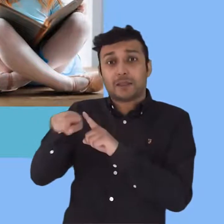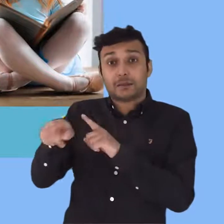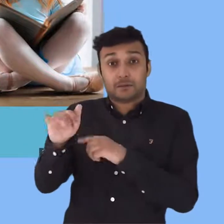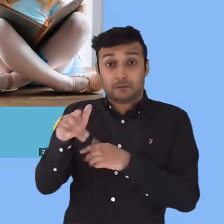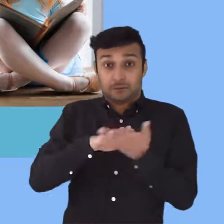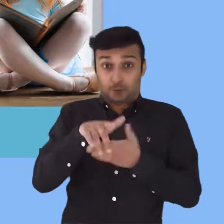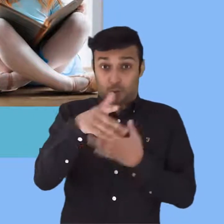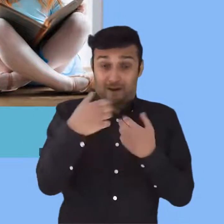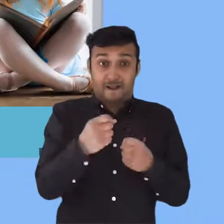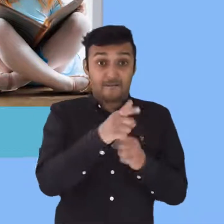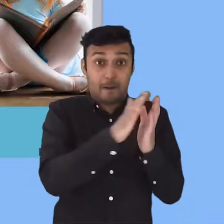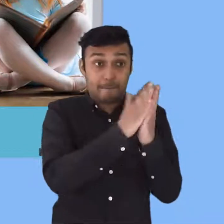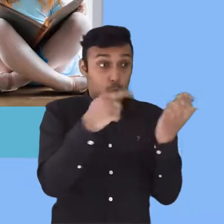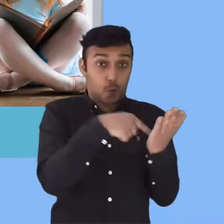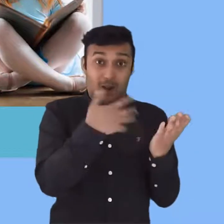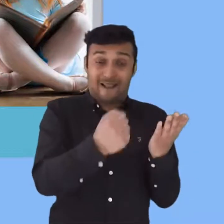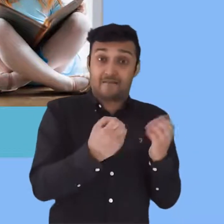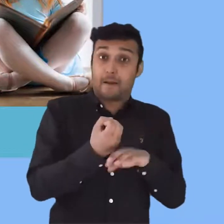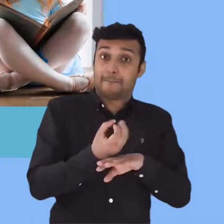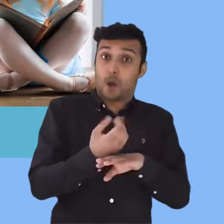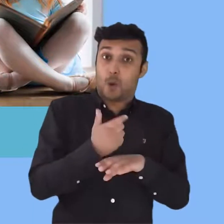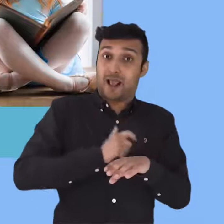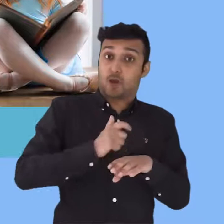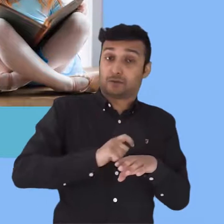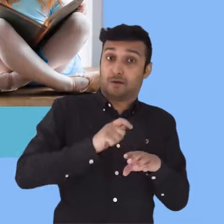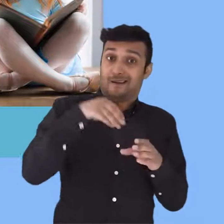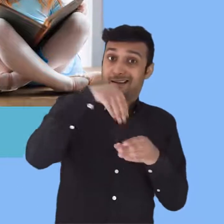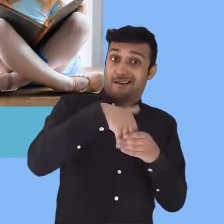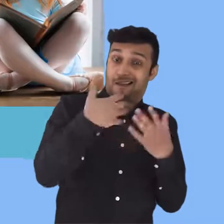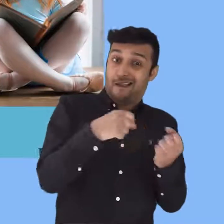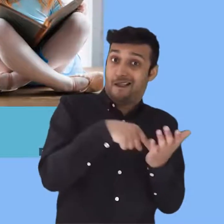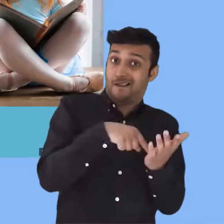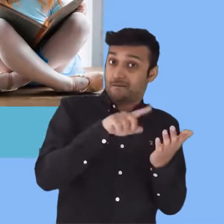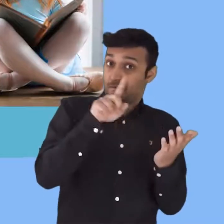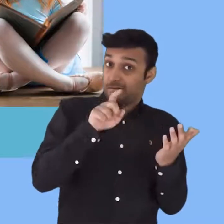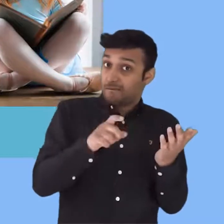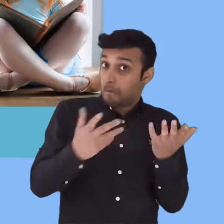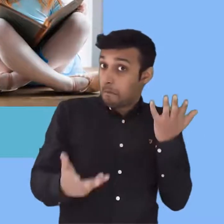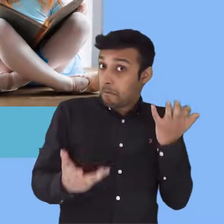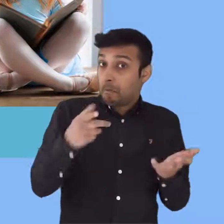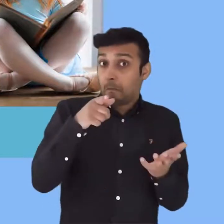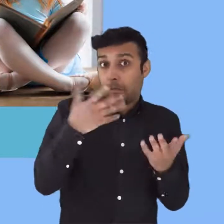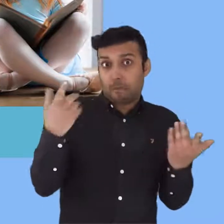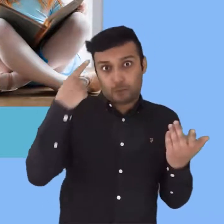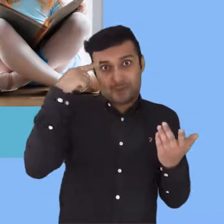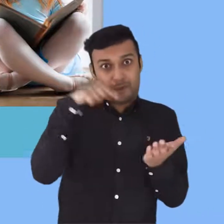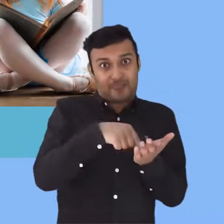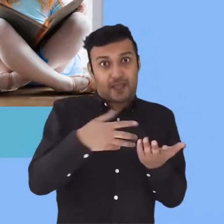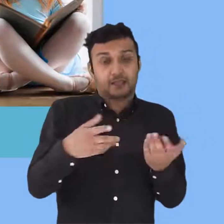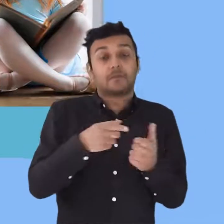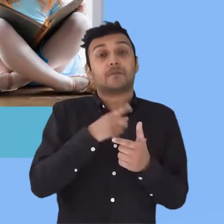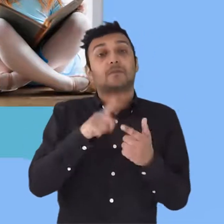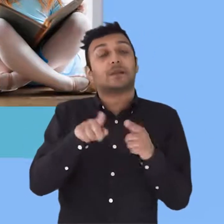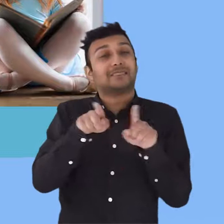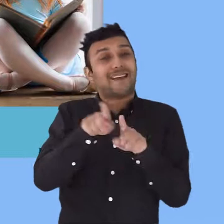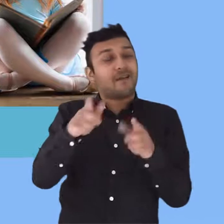Bengali books that have Bengali characters in them? So that's important to consider. But